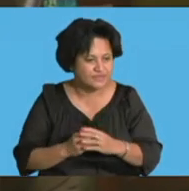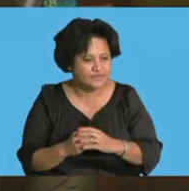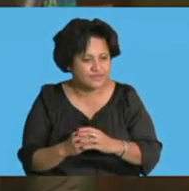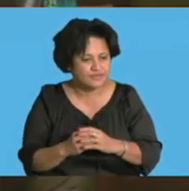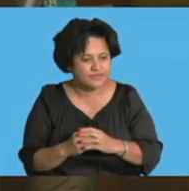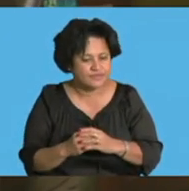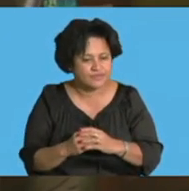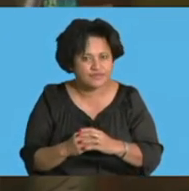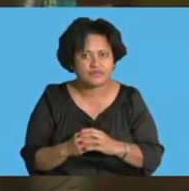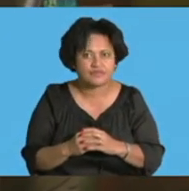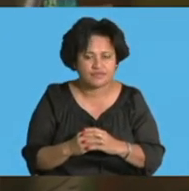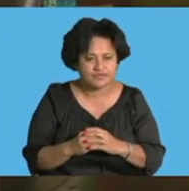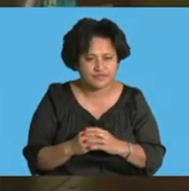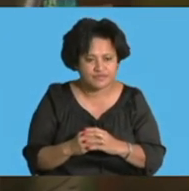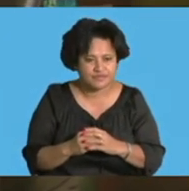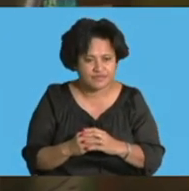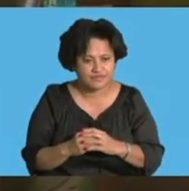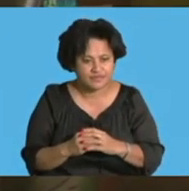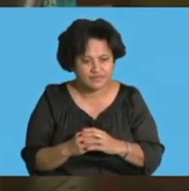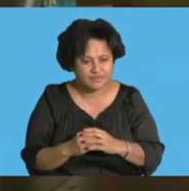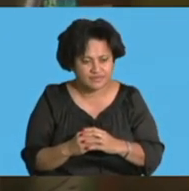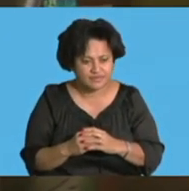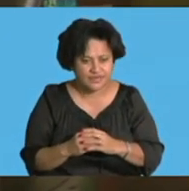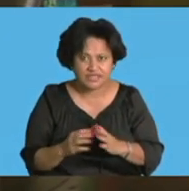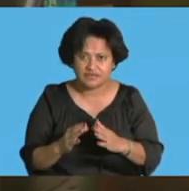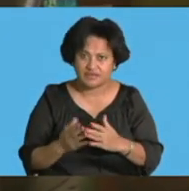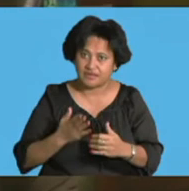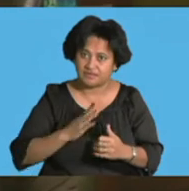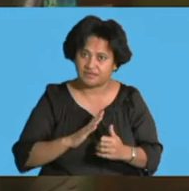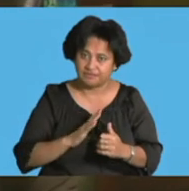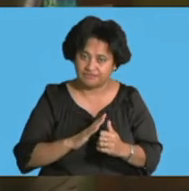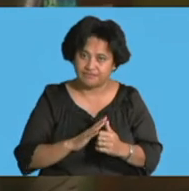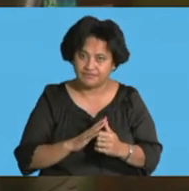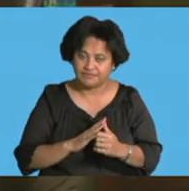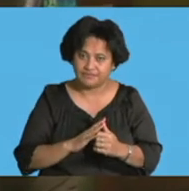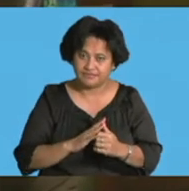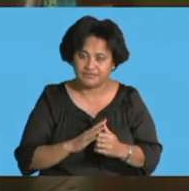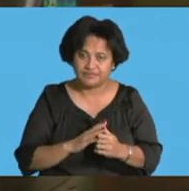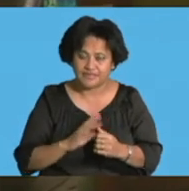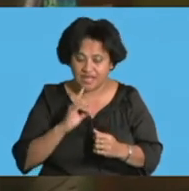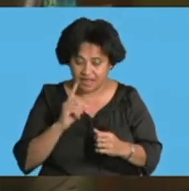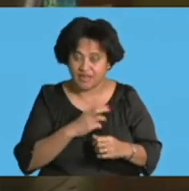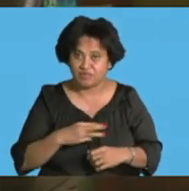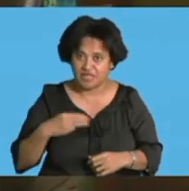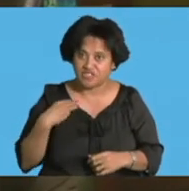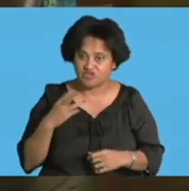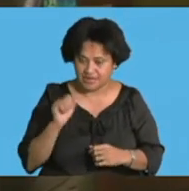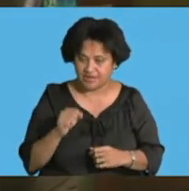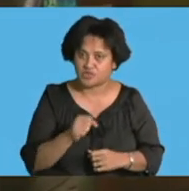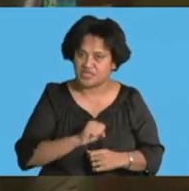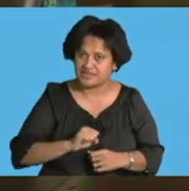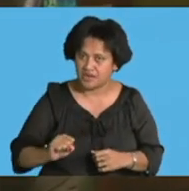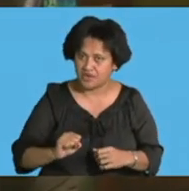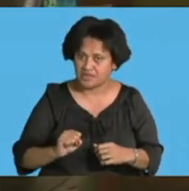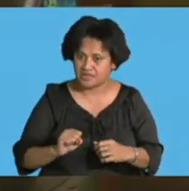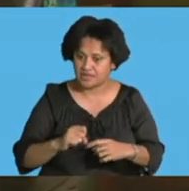vulnerable. Mr. Speaker, I would like to state that the Ministry is serious in our approach to maritime